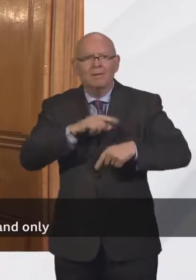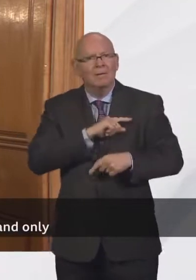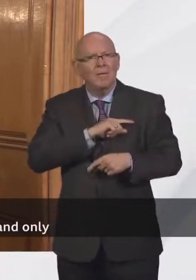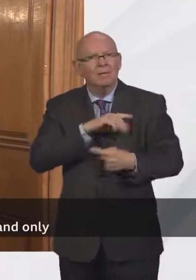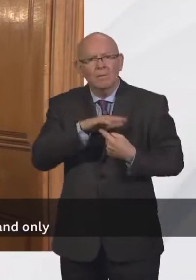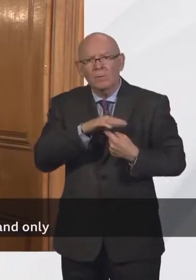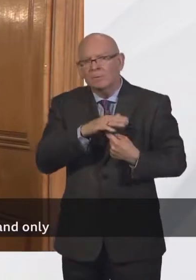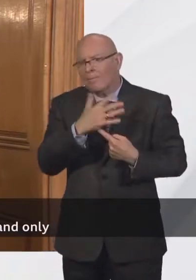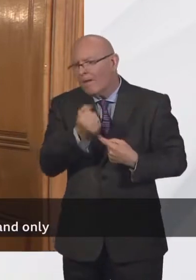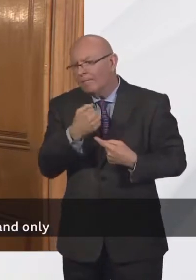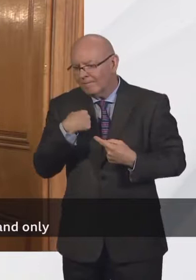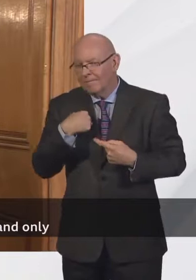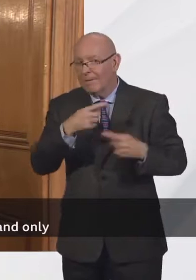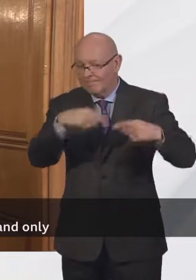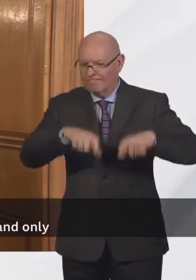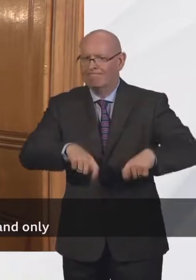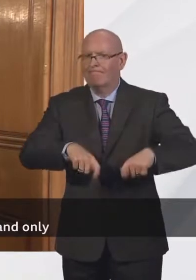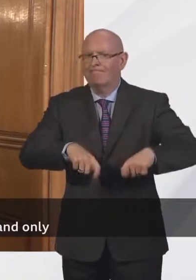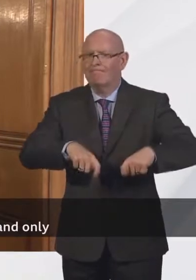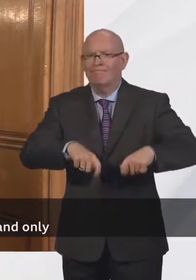recommend staycations as well.